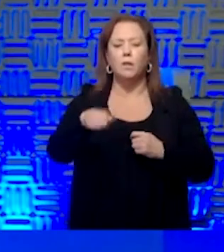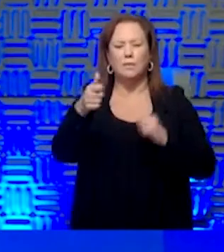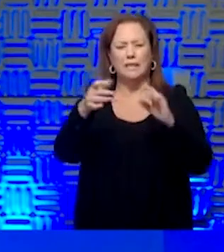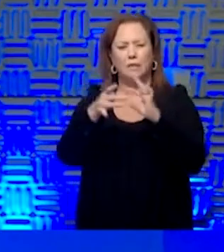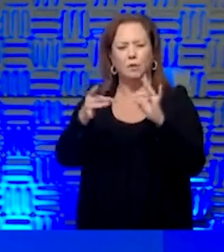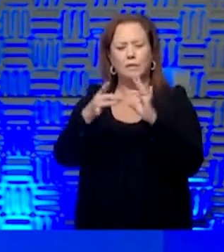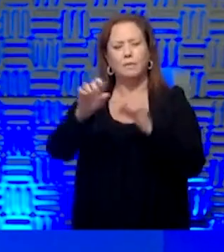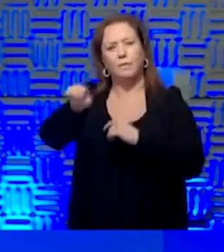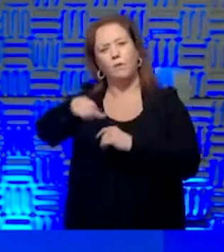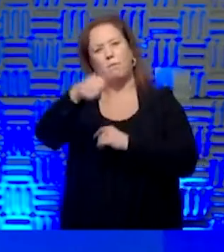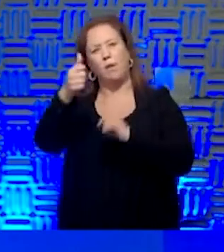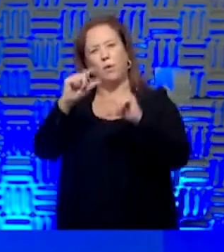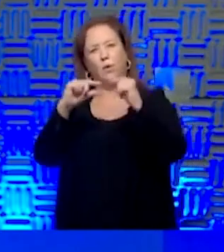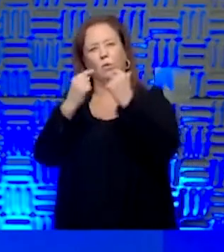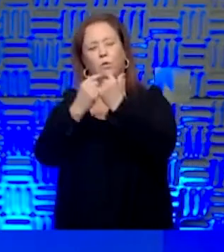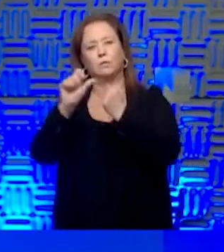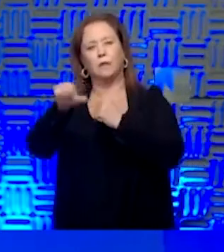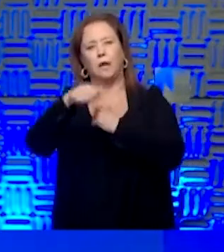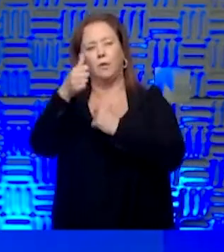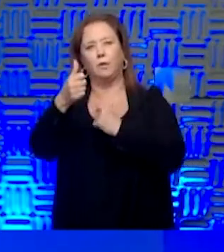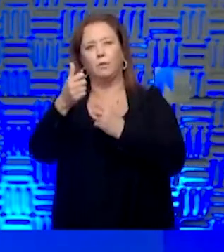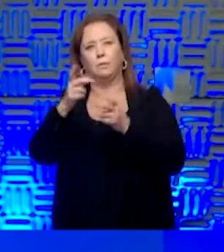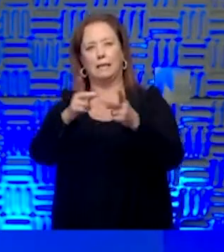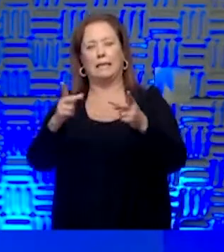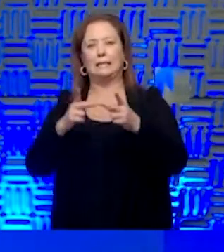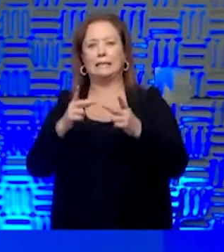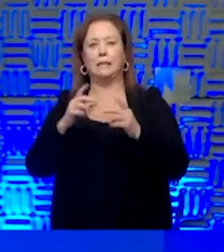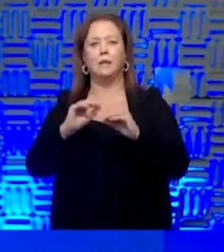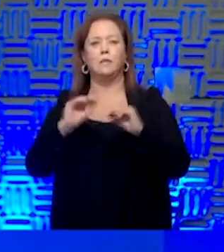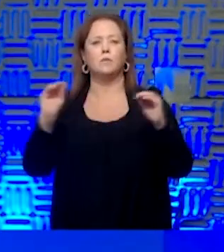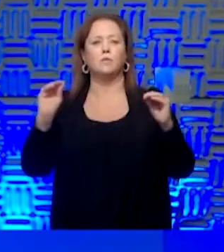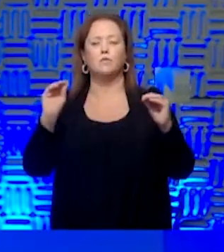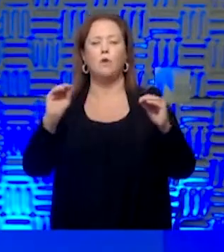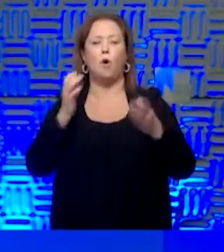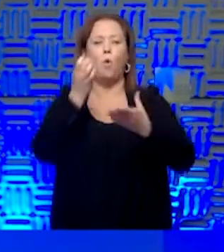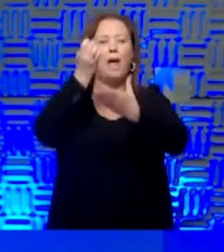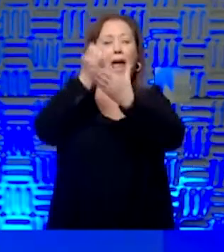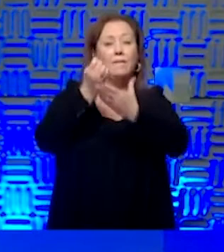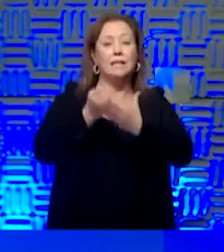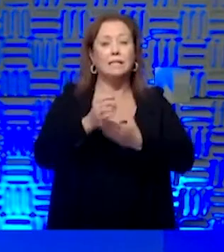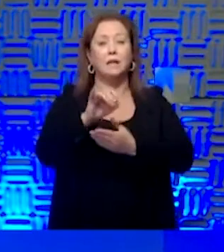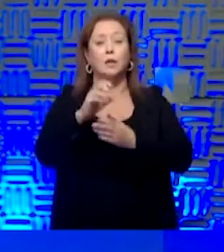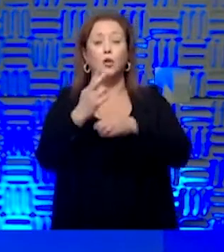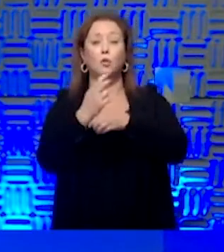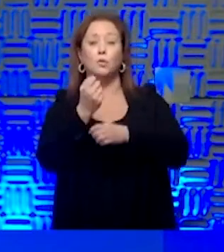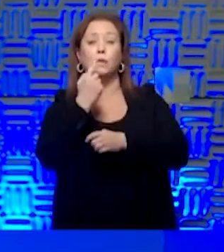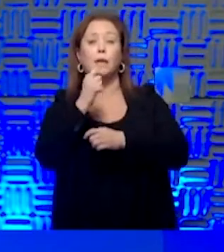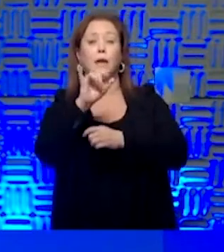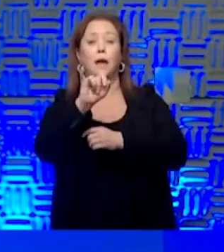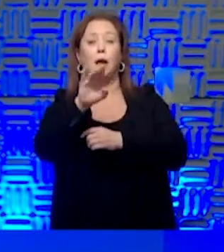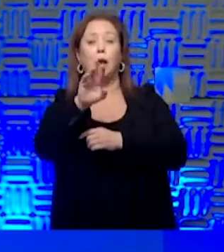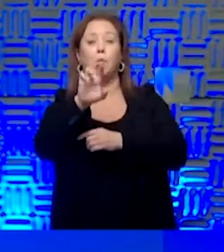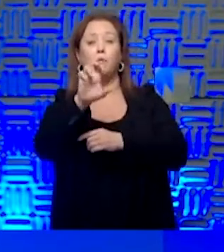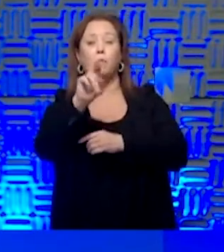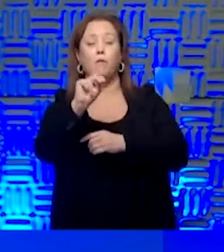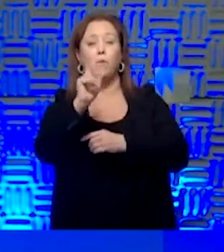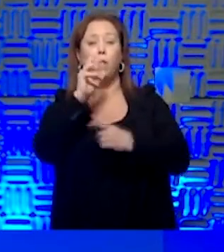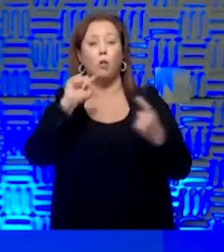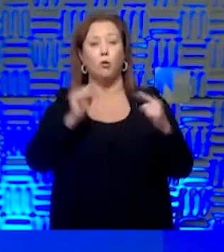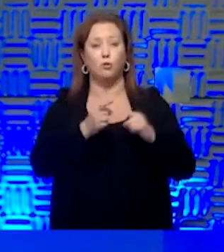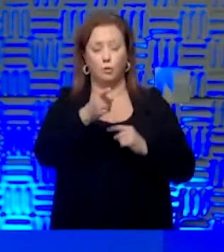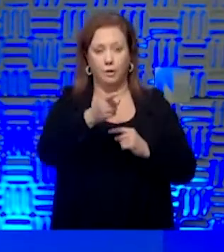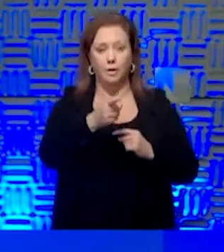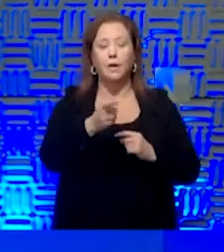from some other groups and societies saying there is no compelling evidence that using ibuprofen is harmful. But we know that